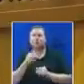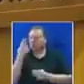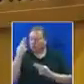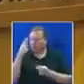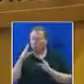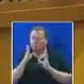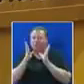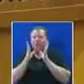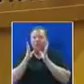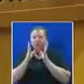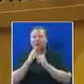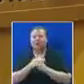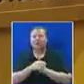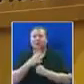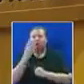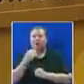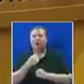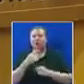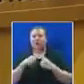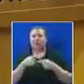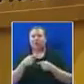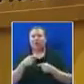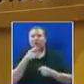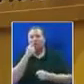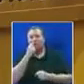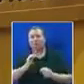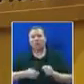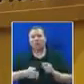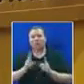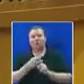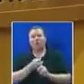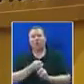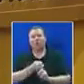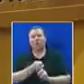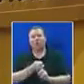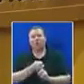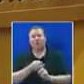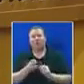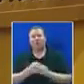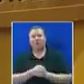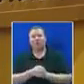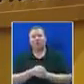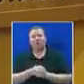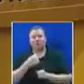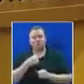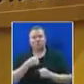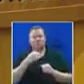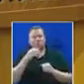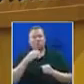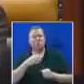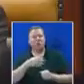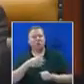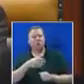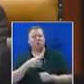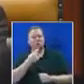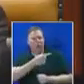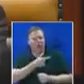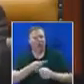Honorable Malima. You asked me about gender-based violence. Honorable Malima. I'm with the president. I'm still going to others. Honorable